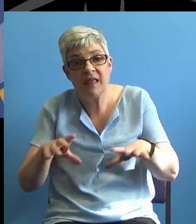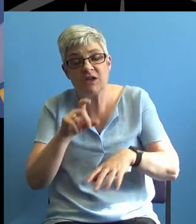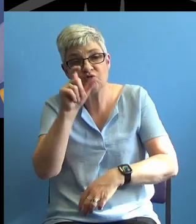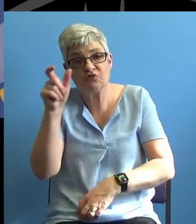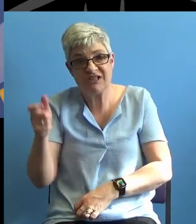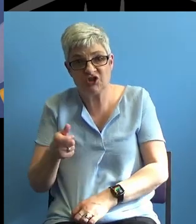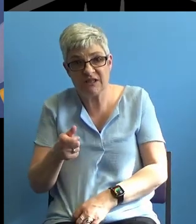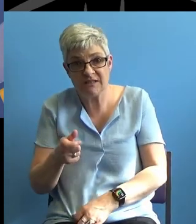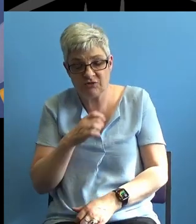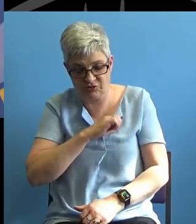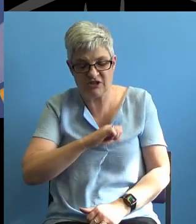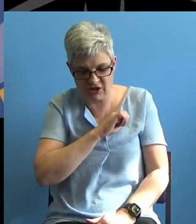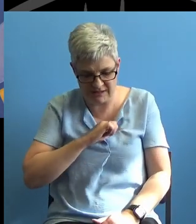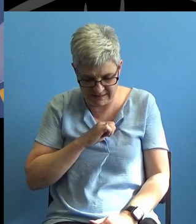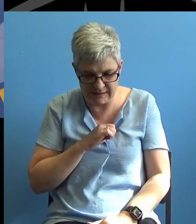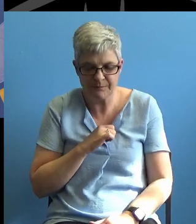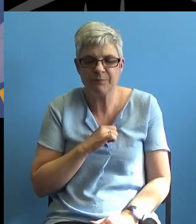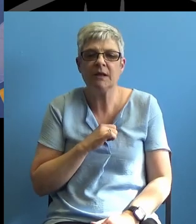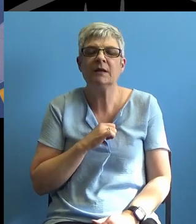now,